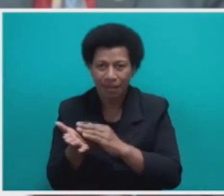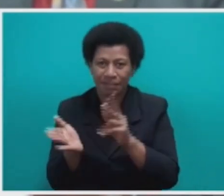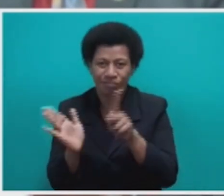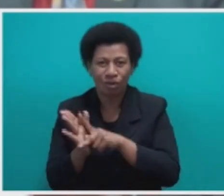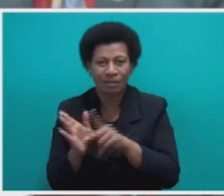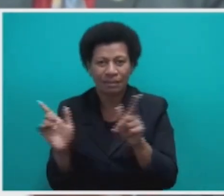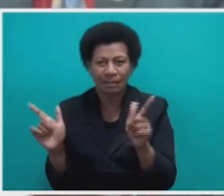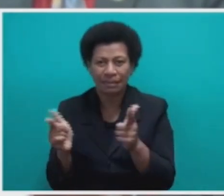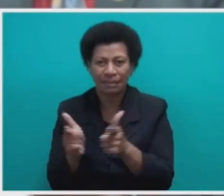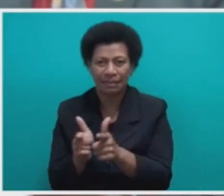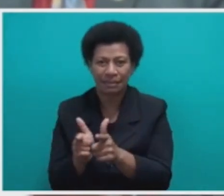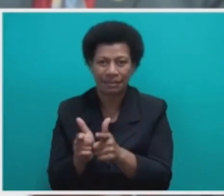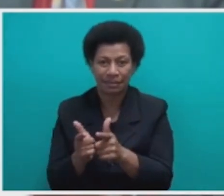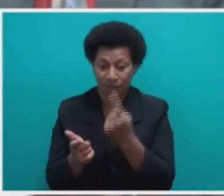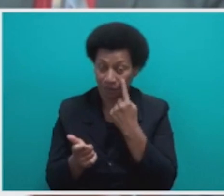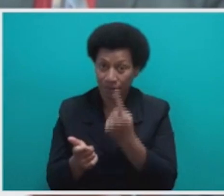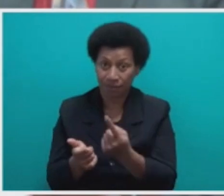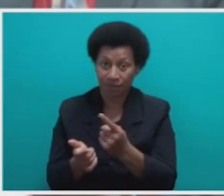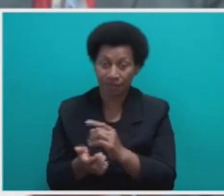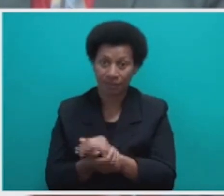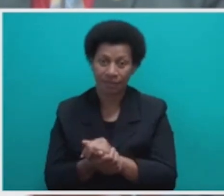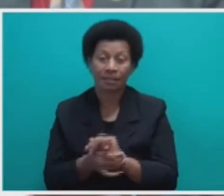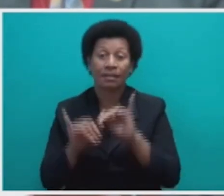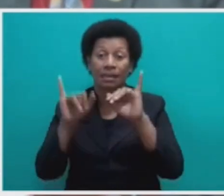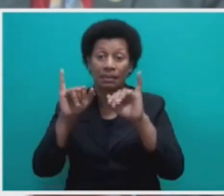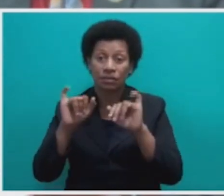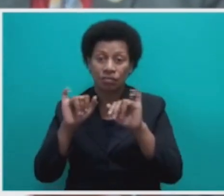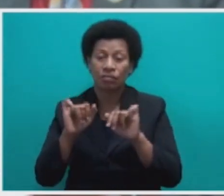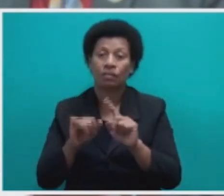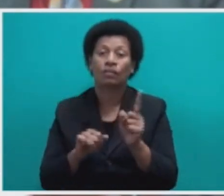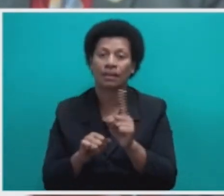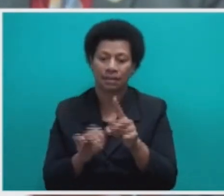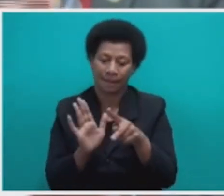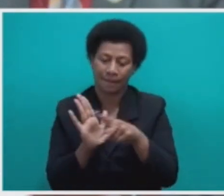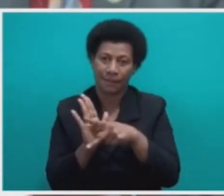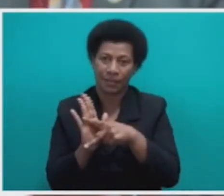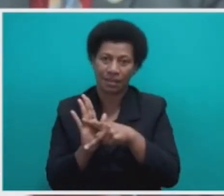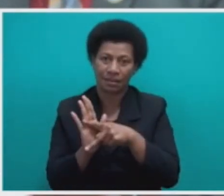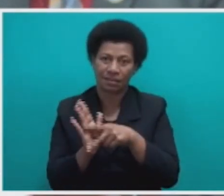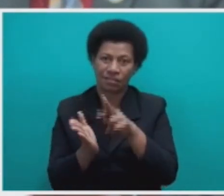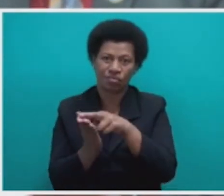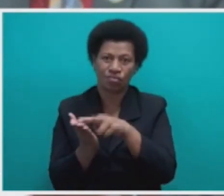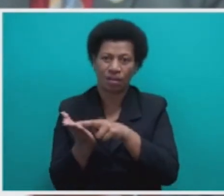so, Mr. Speaker, say the issue about price regulation in the face